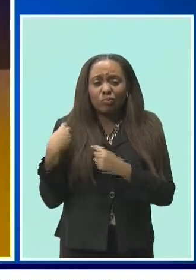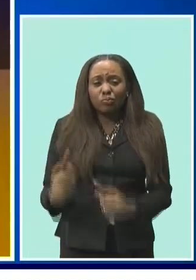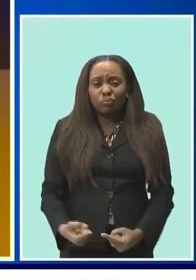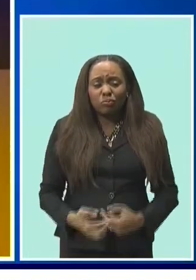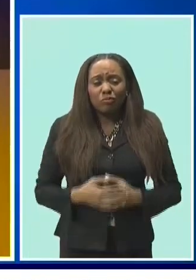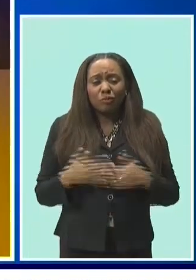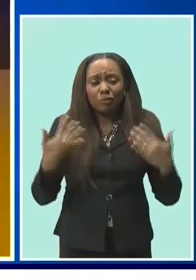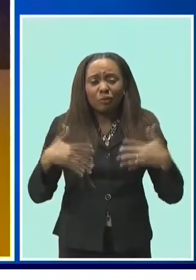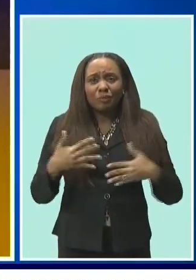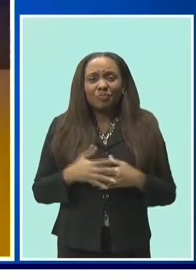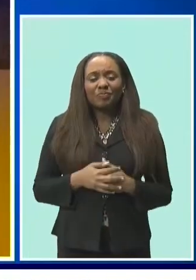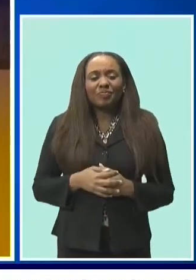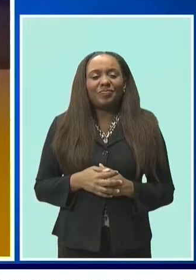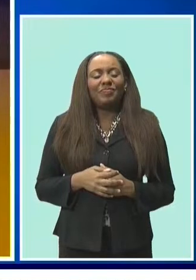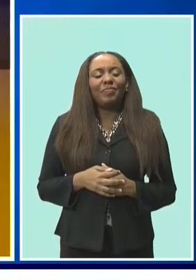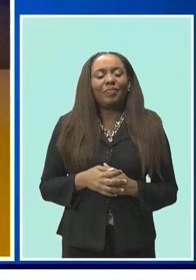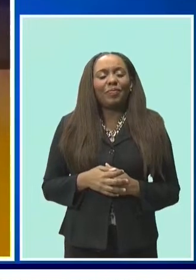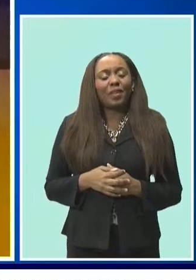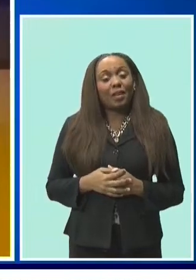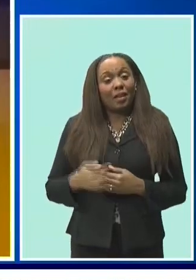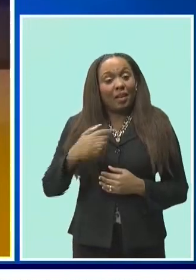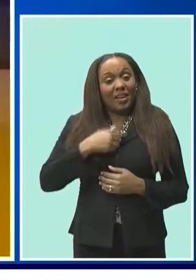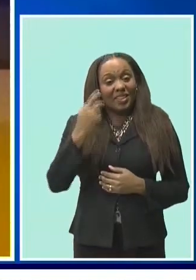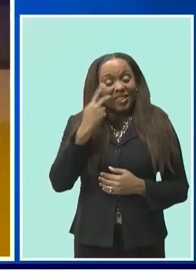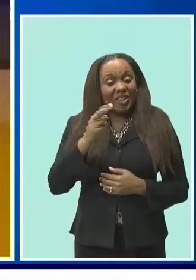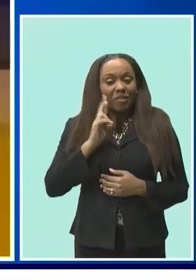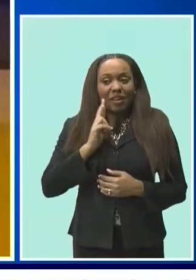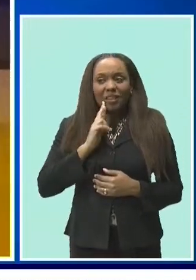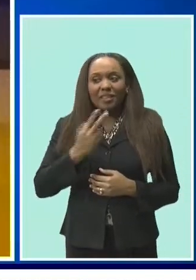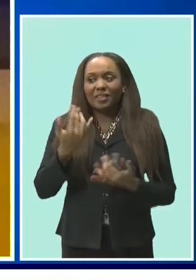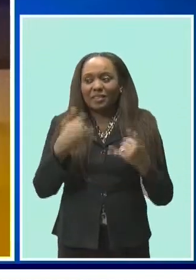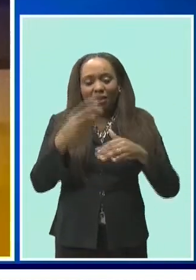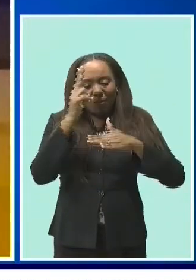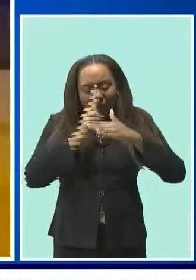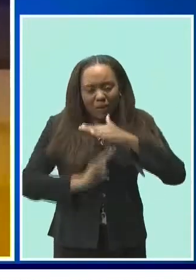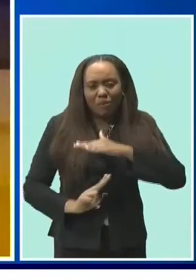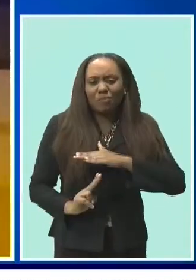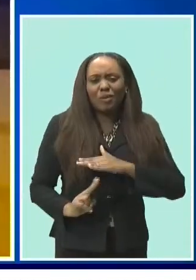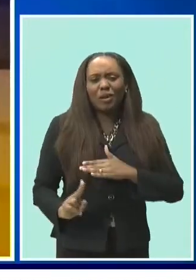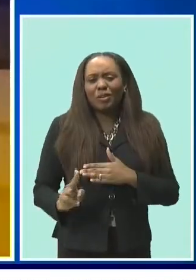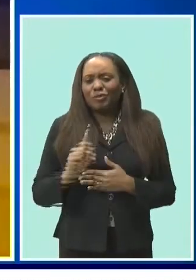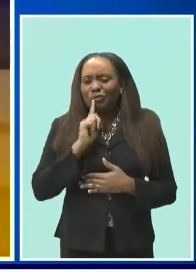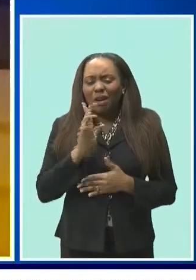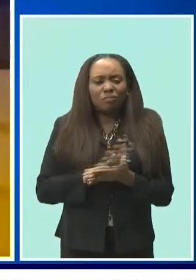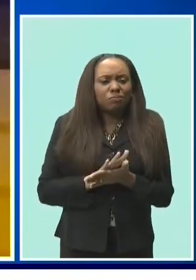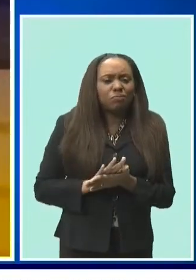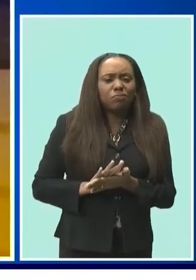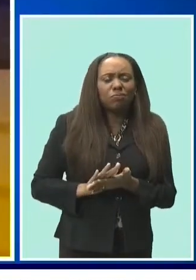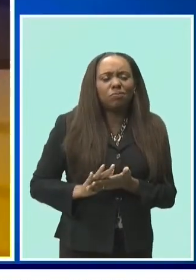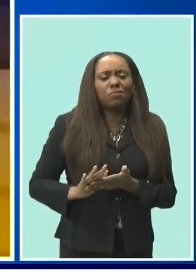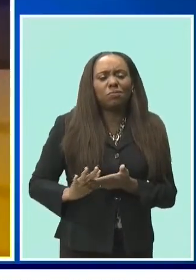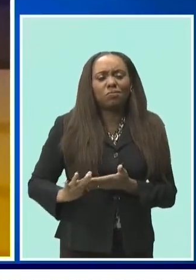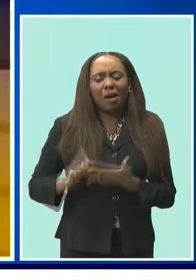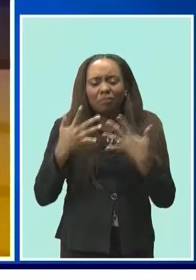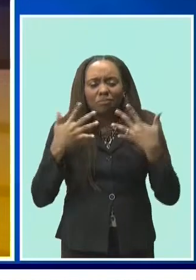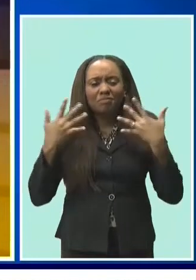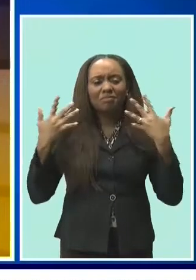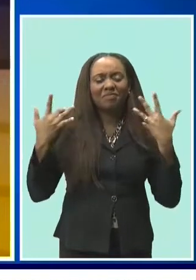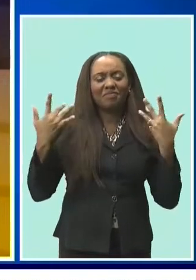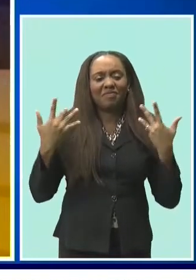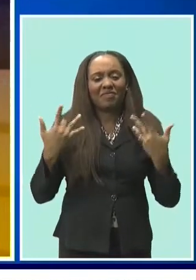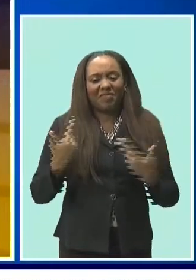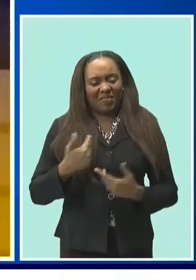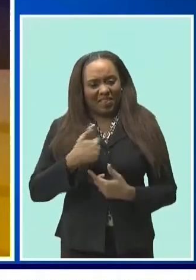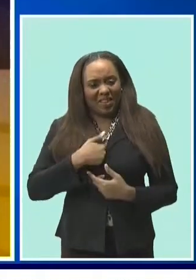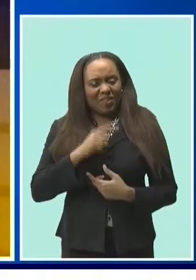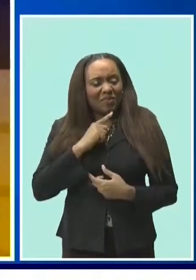her is how humble she's remained and how much of a genuine person she is. From a mentoring point of